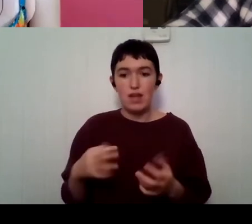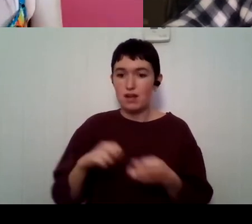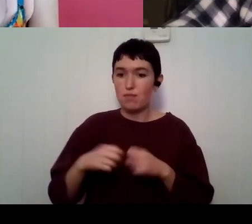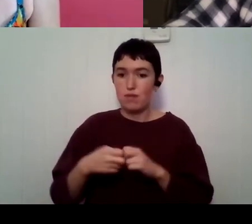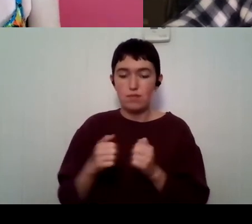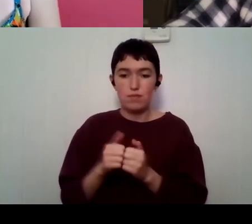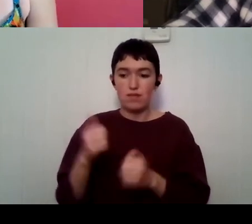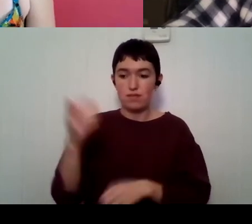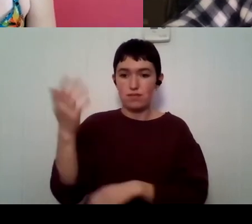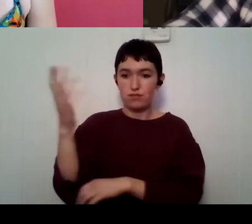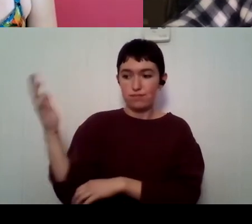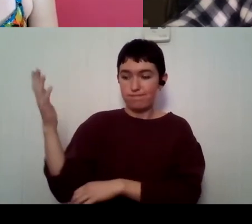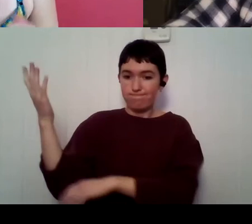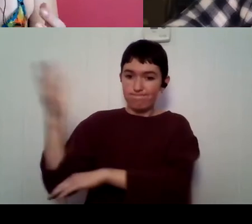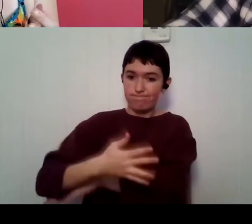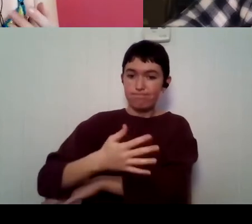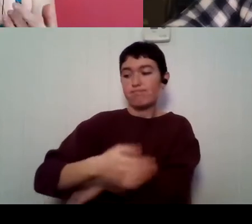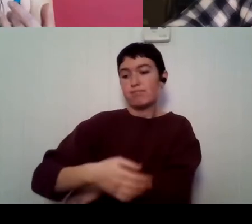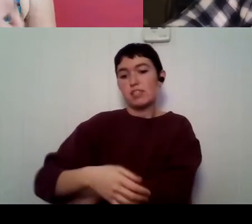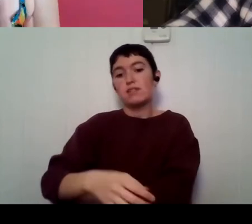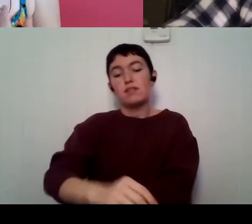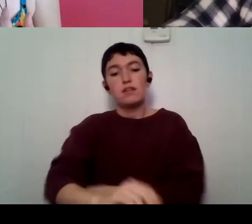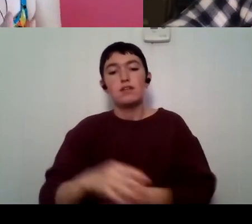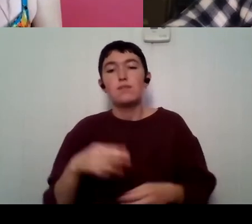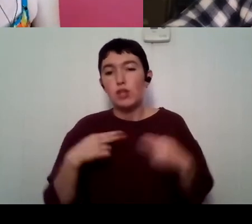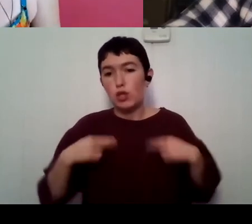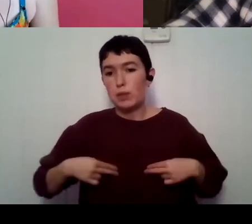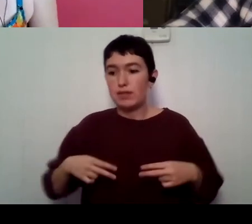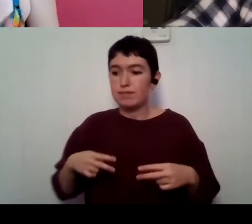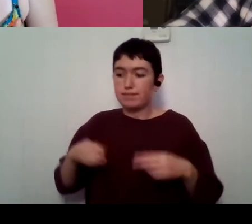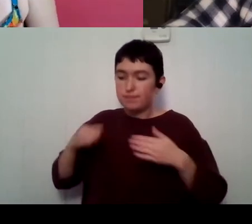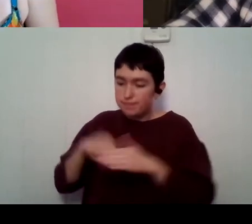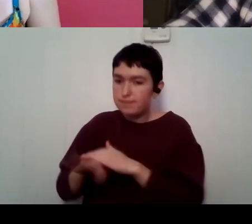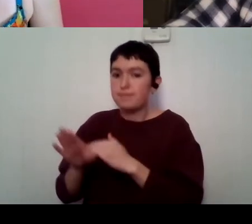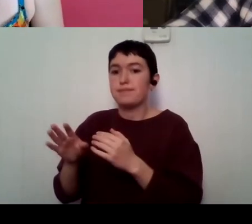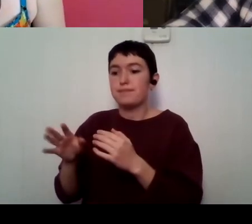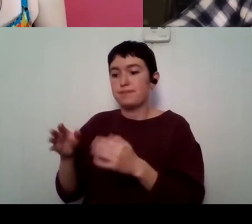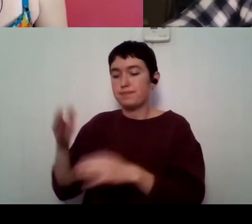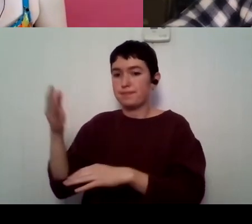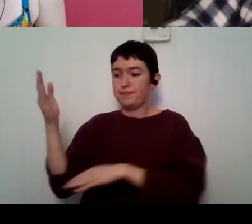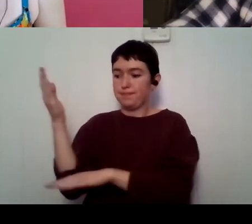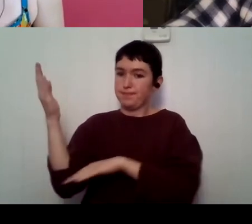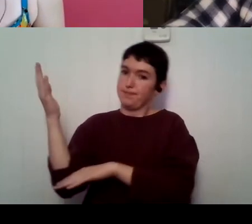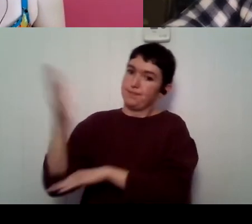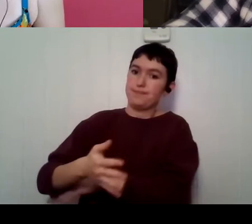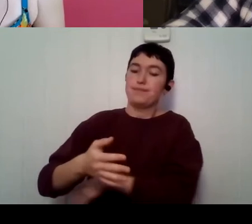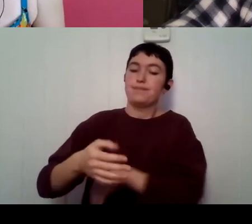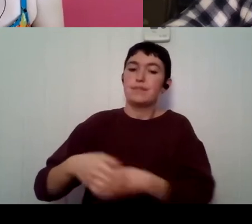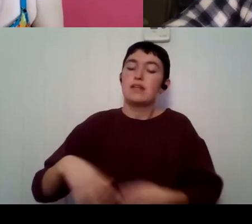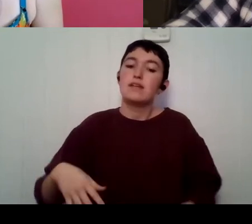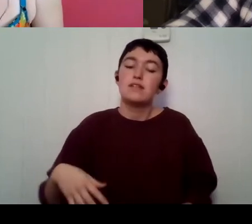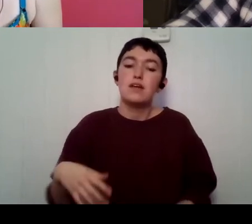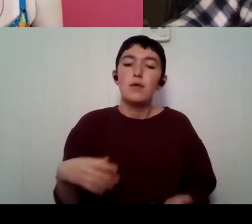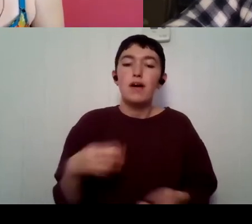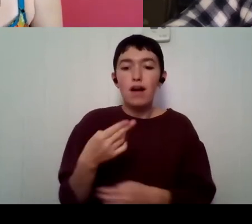activity, which is basically encroachment, whether usually it's deforestation, hunting is, there's different